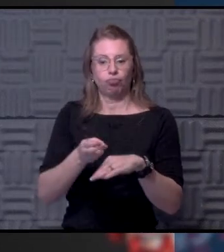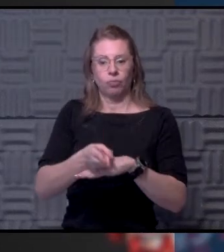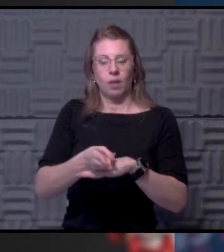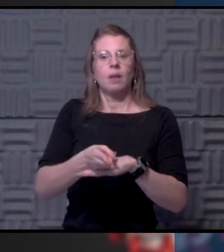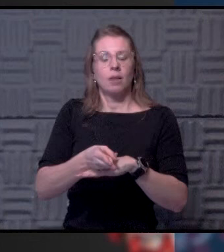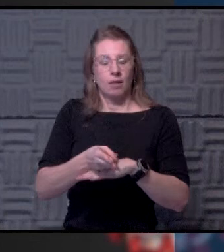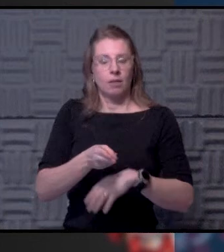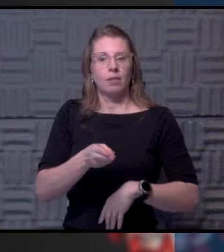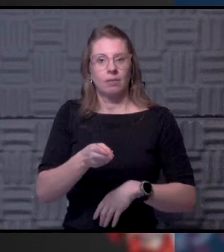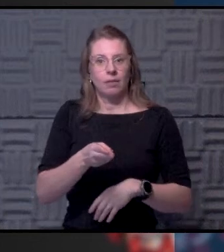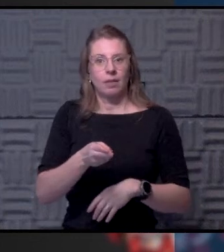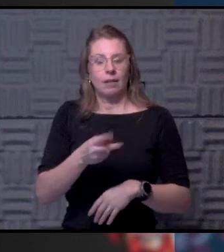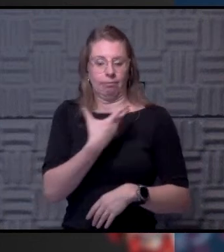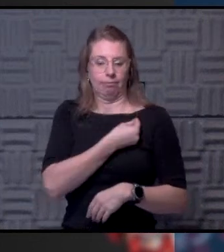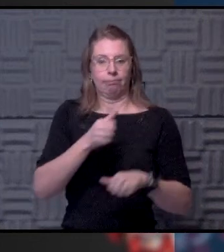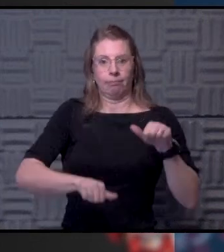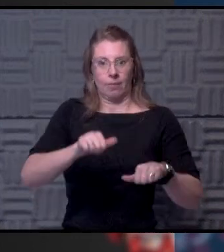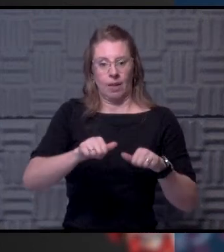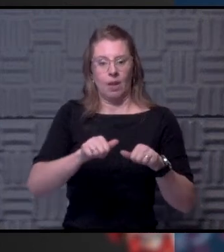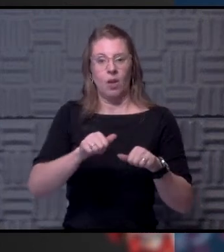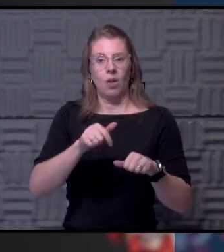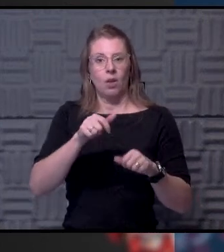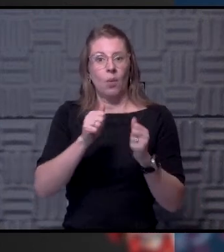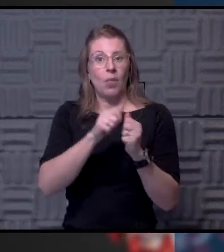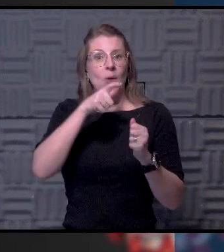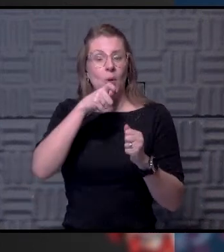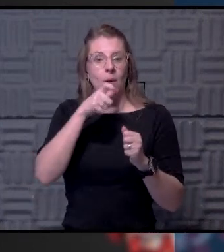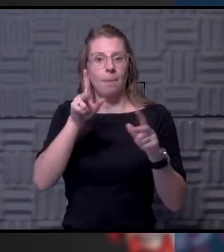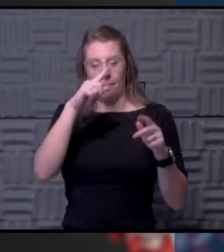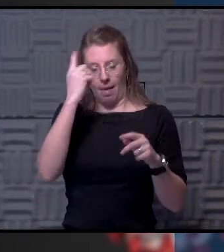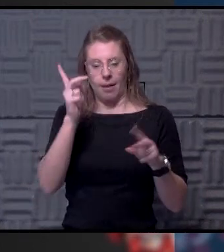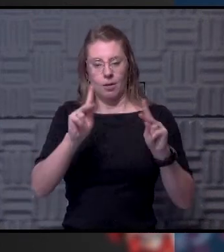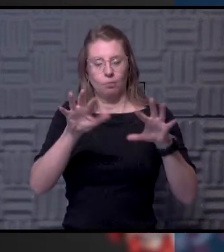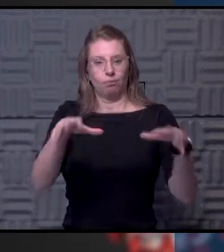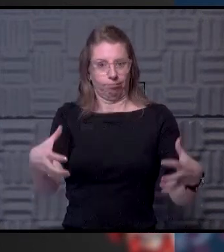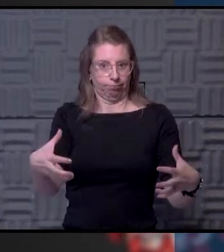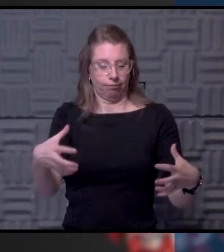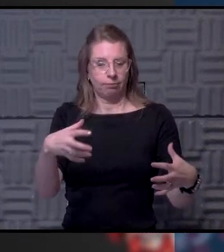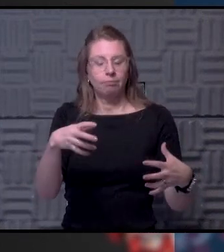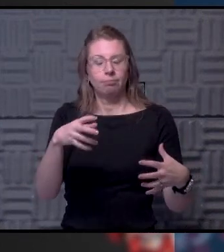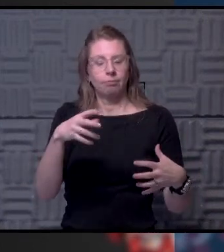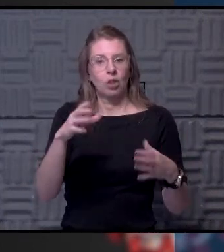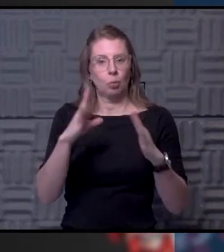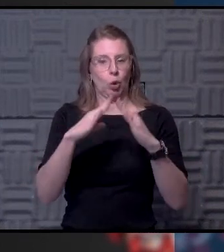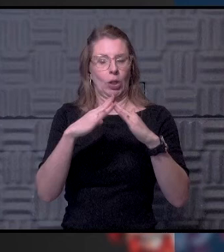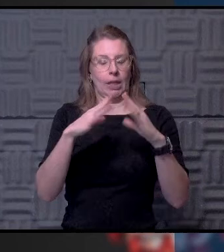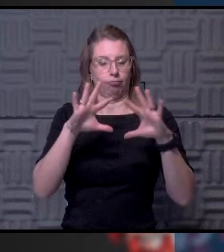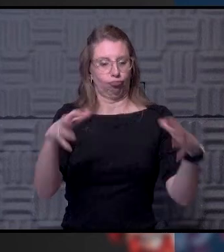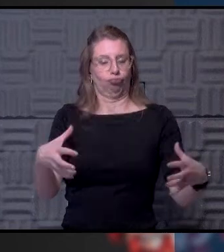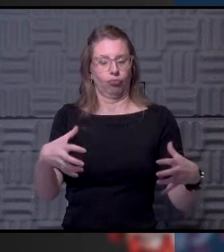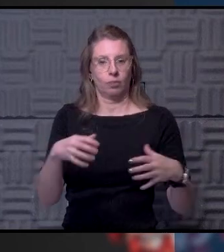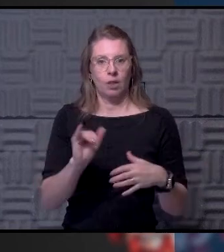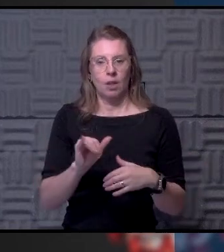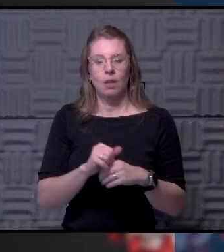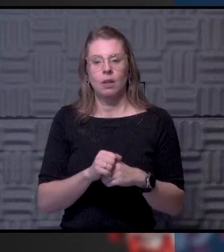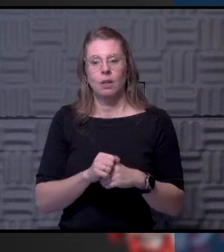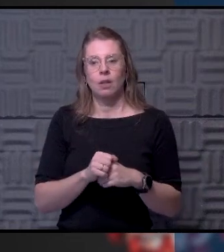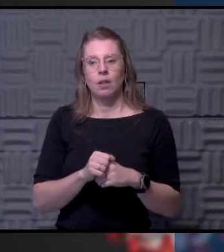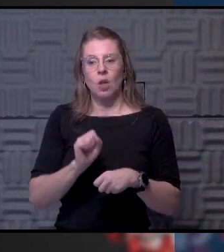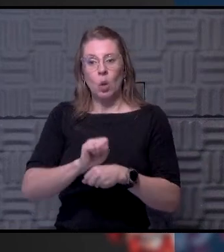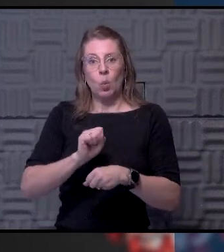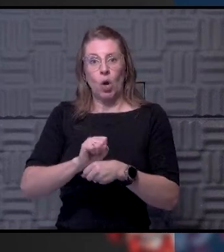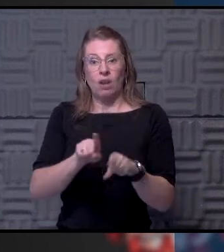our Black communities. She will talk about how the coalition has been working to overcome trust issues and the work that needs to be